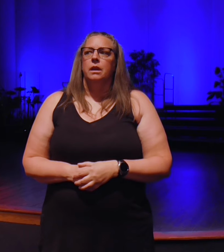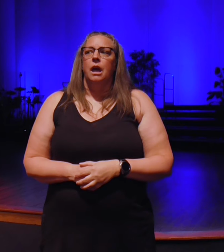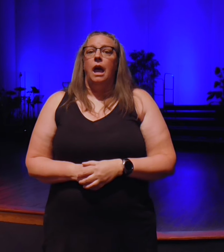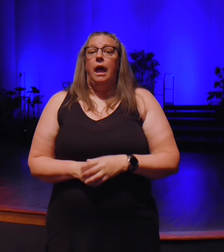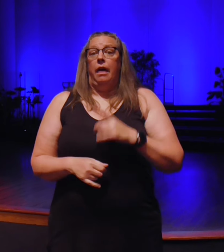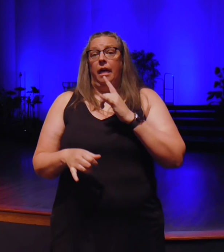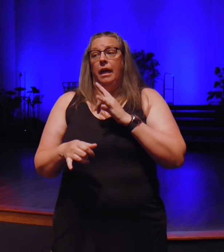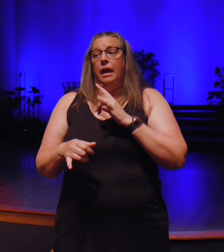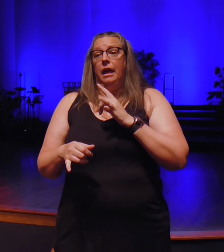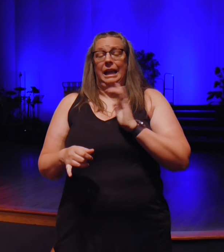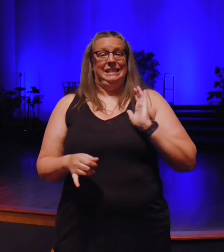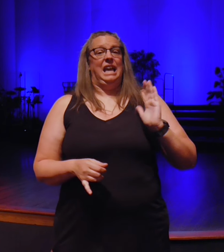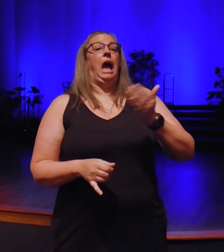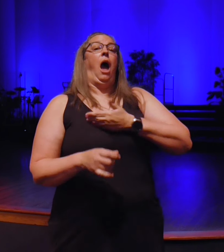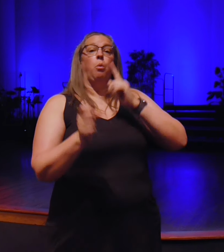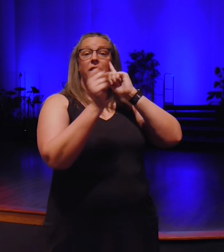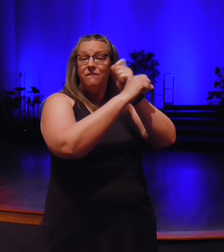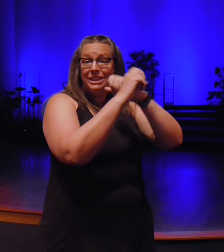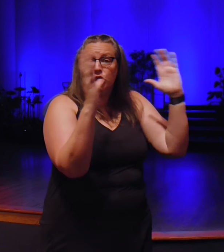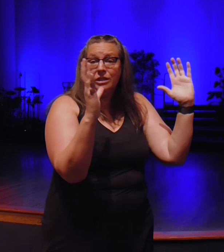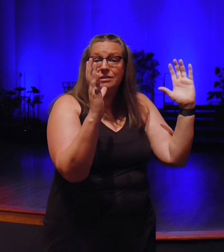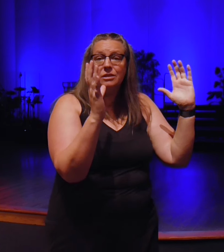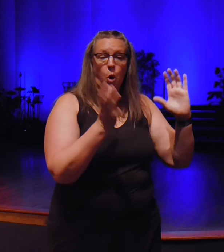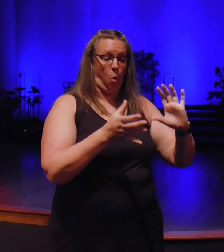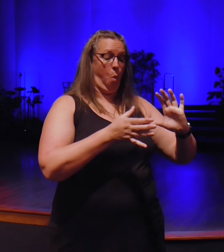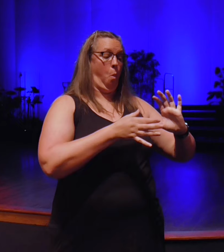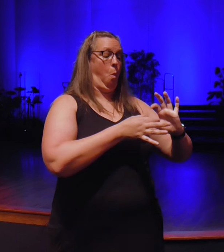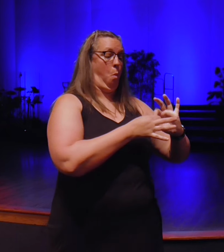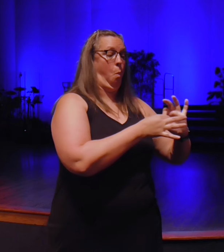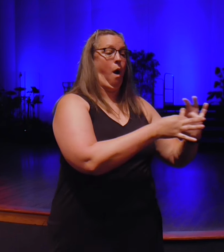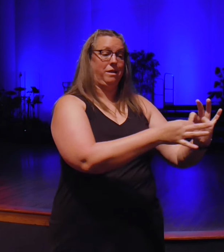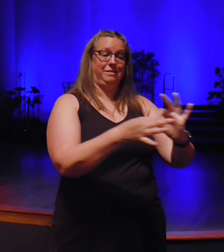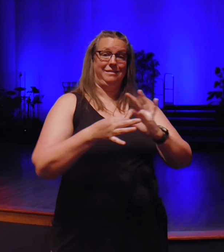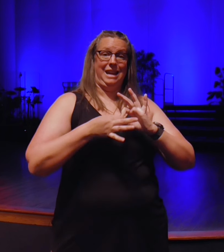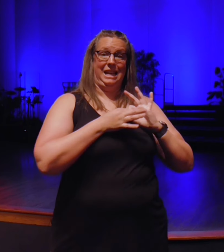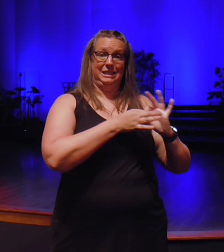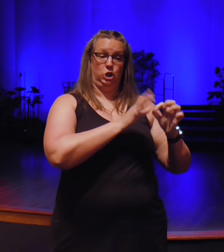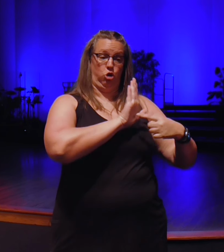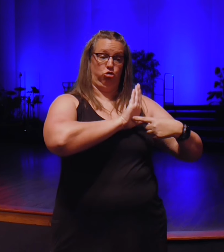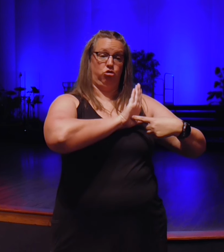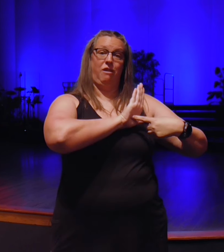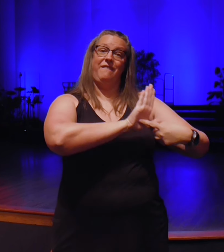song of our vision, oneness revealed.